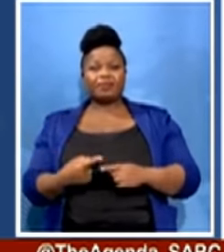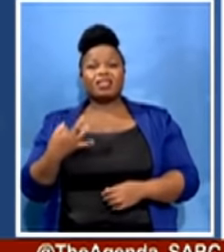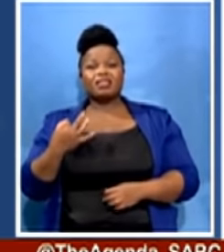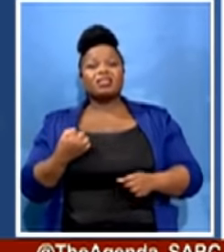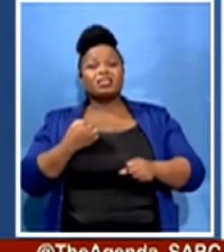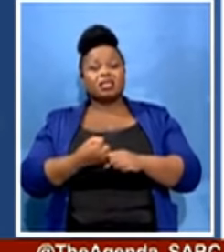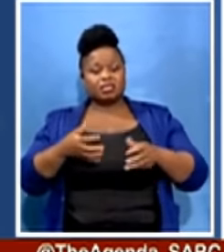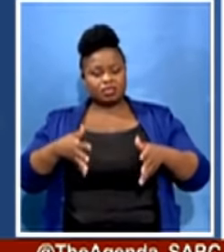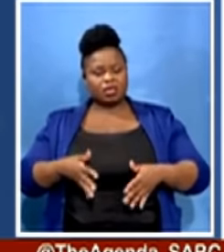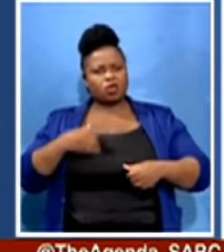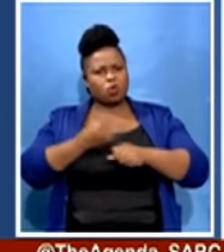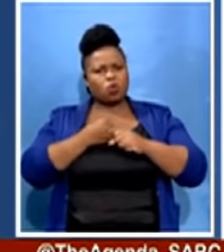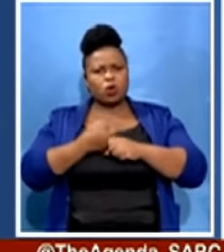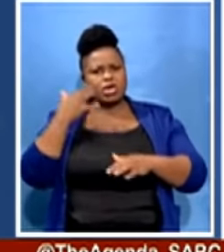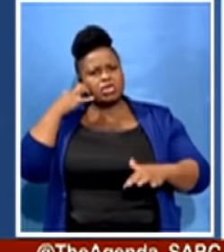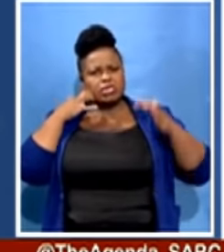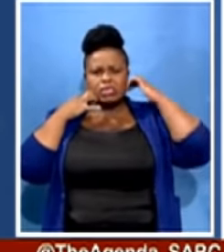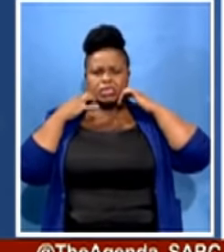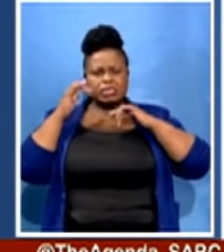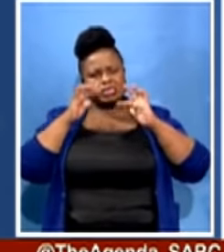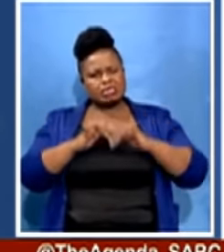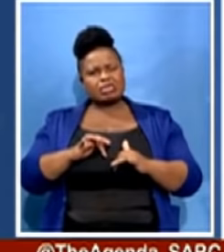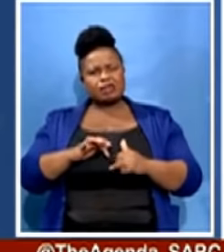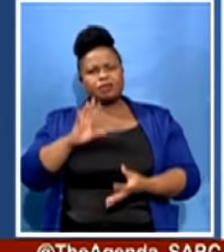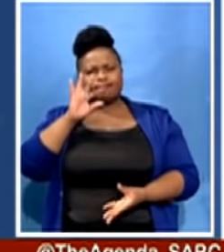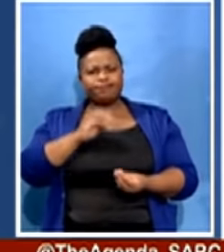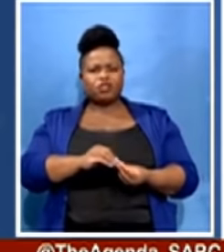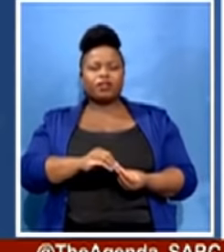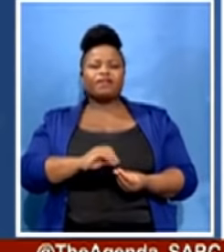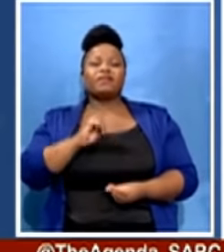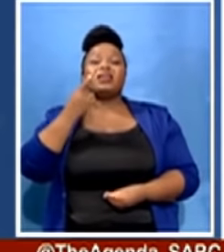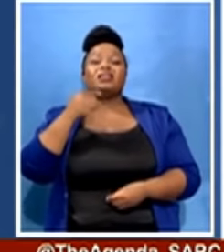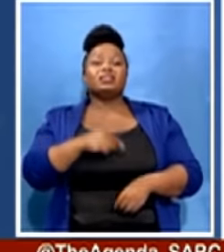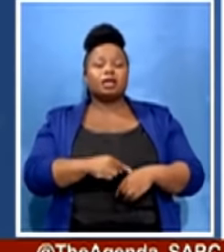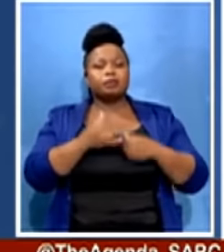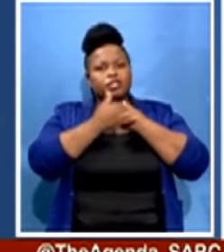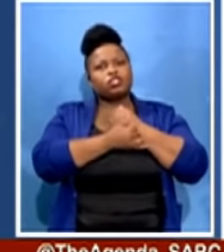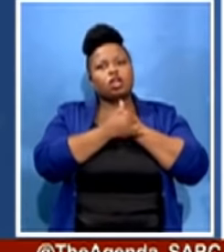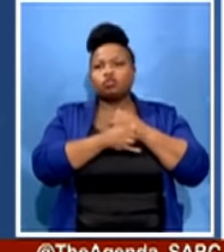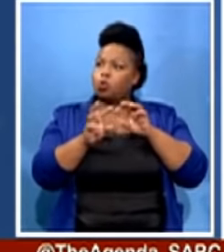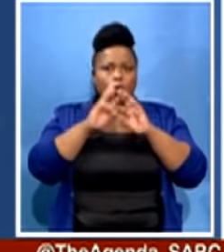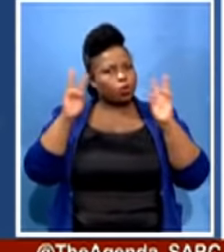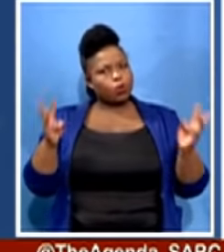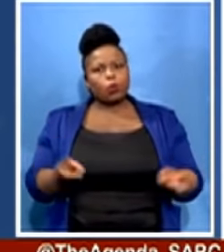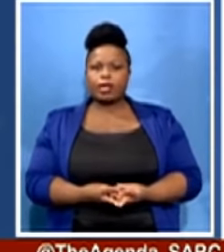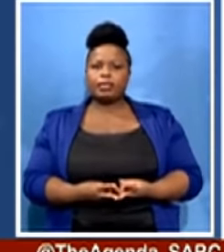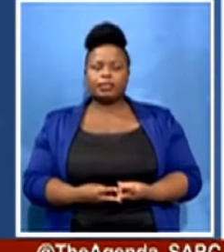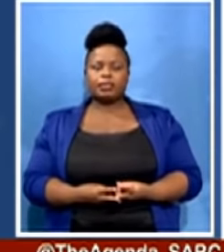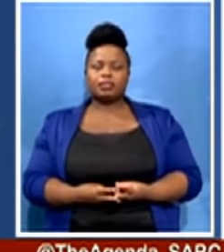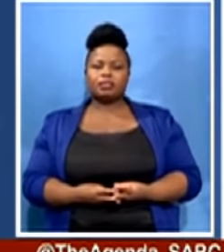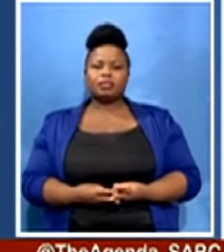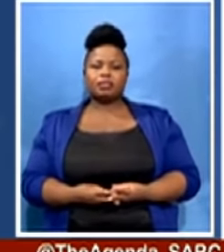for the first time in this country, and I think probably for the first time in the world, the kind of investigative